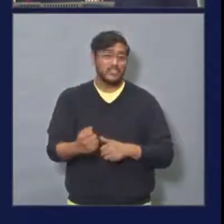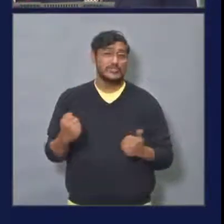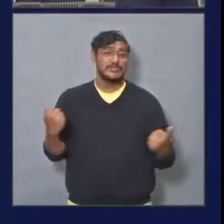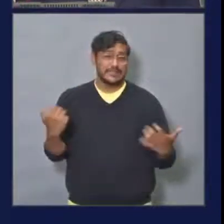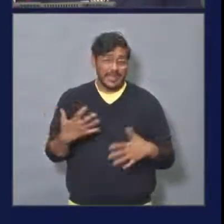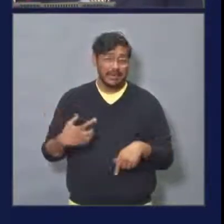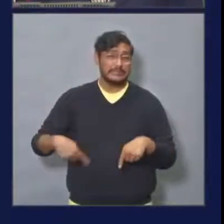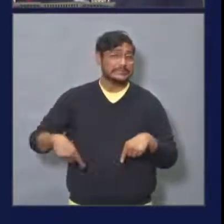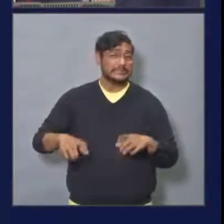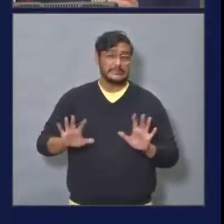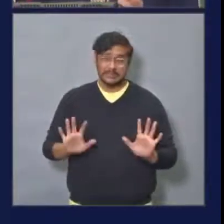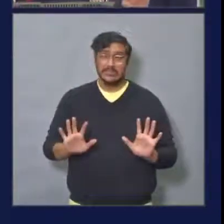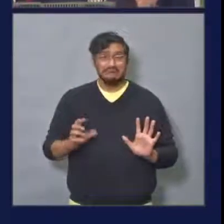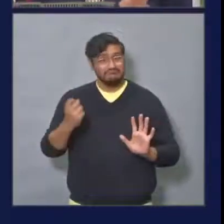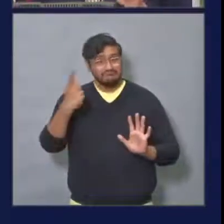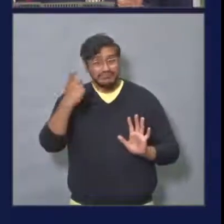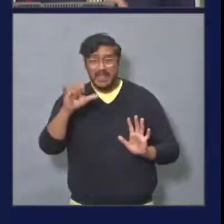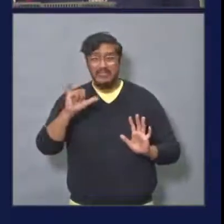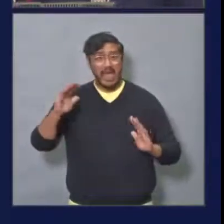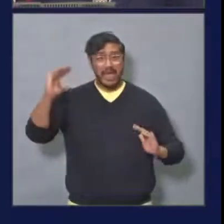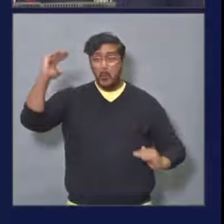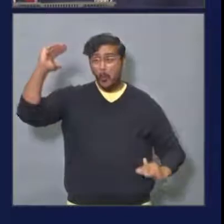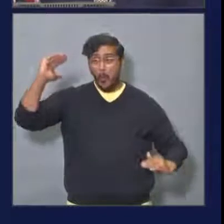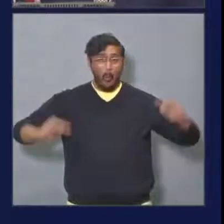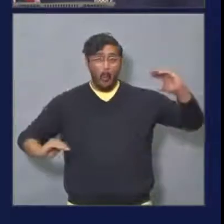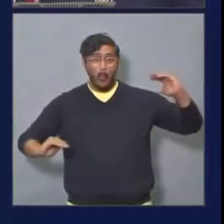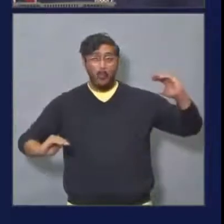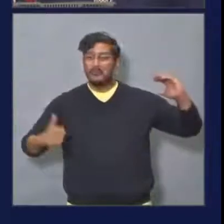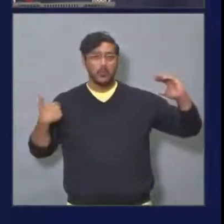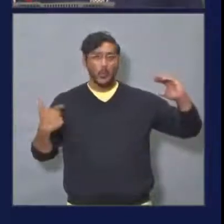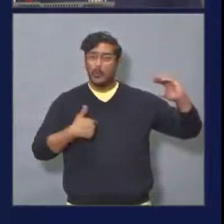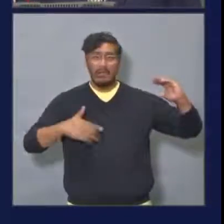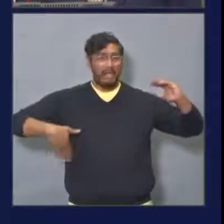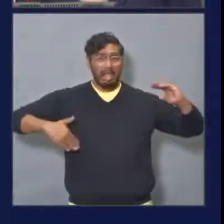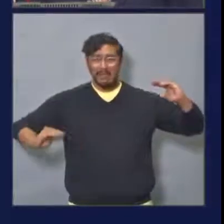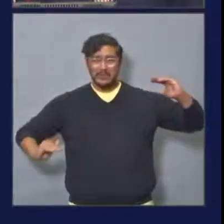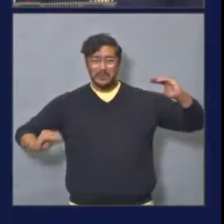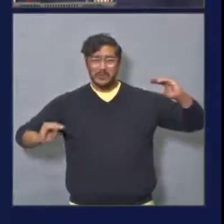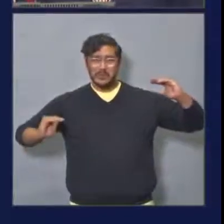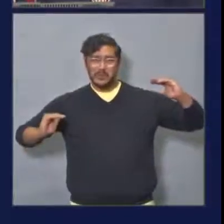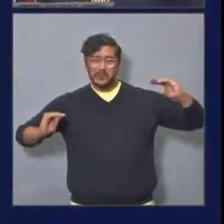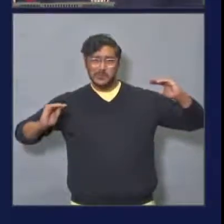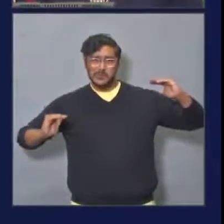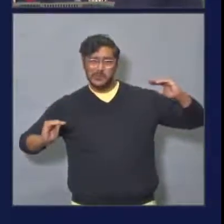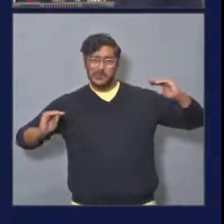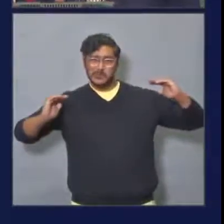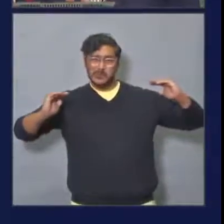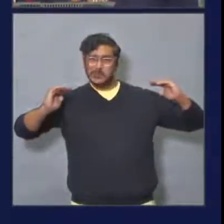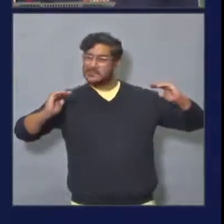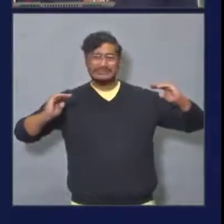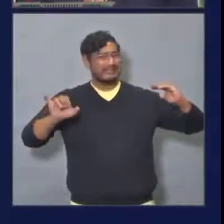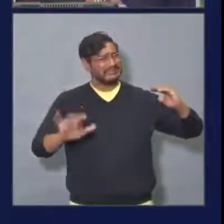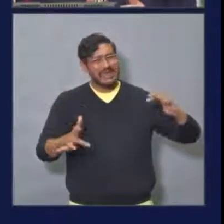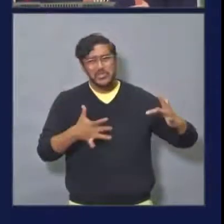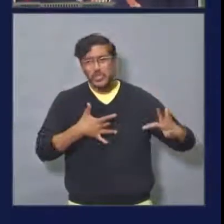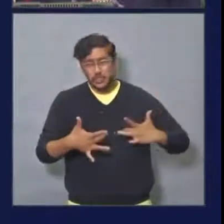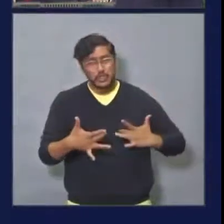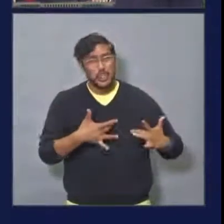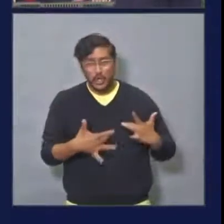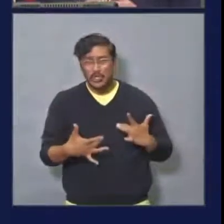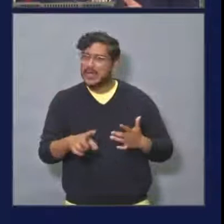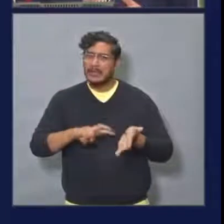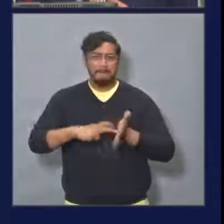fact that the gap that we have not been able to narrow this gap is a cause of concern, and it means that we need